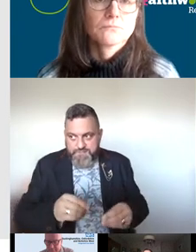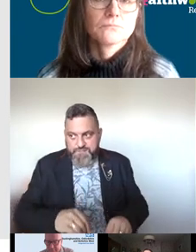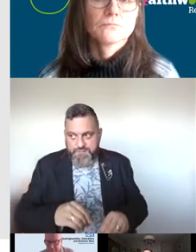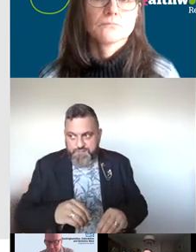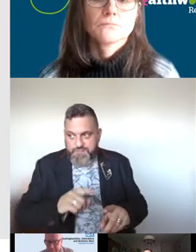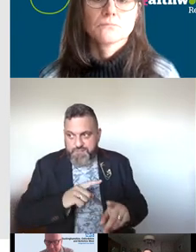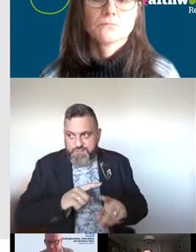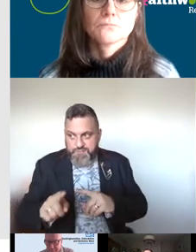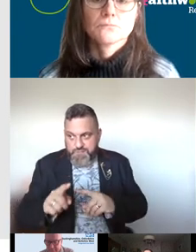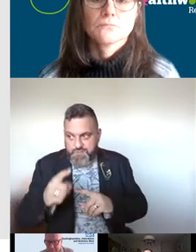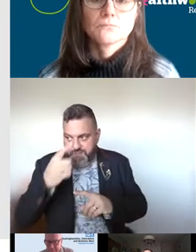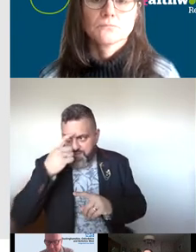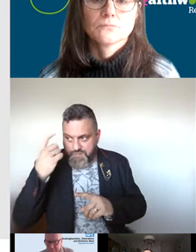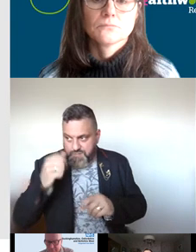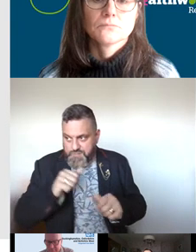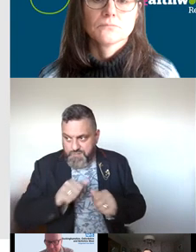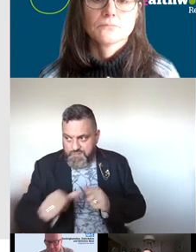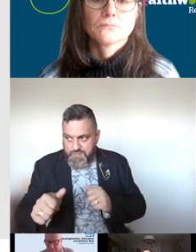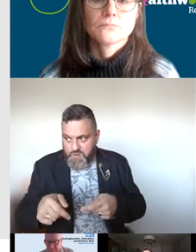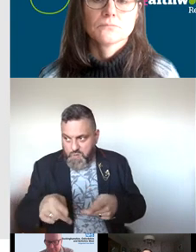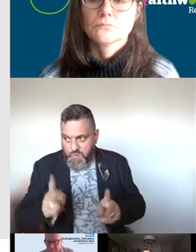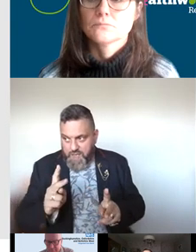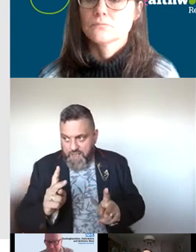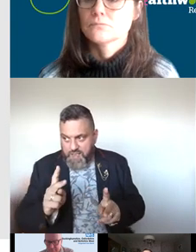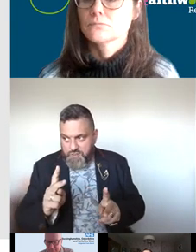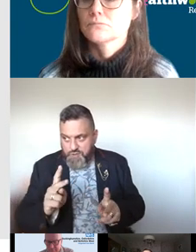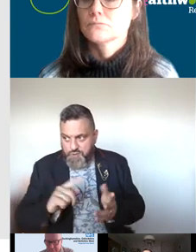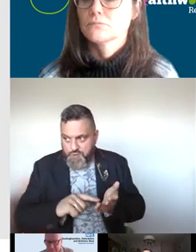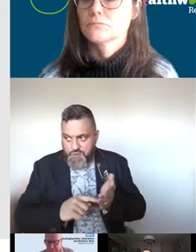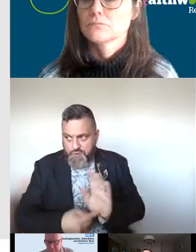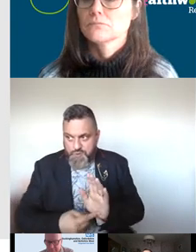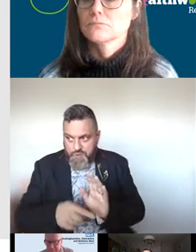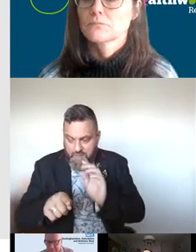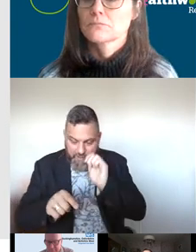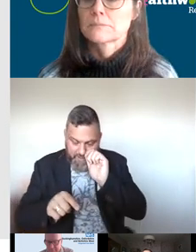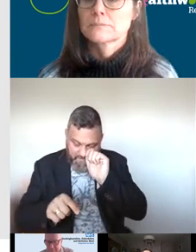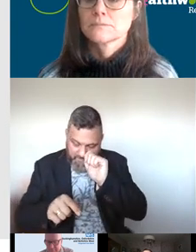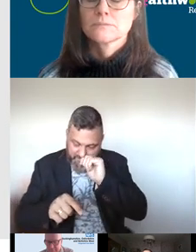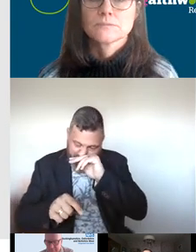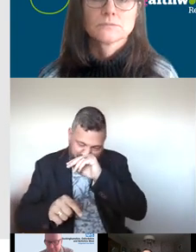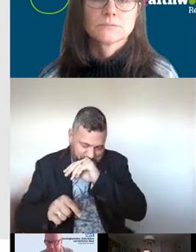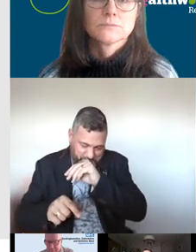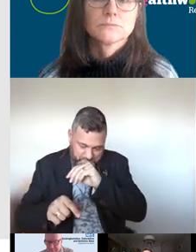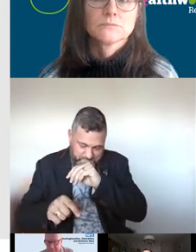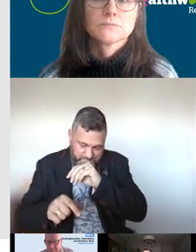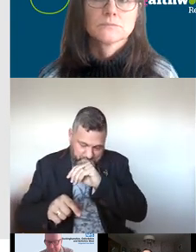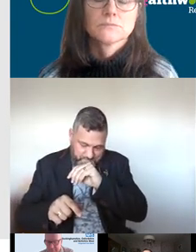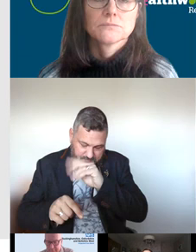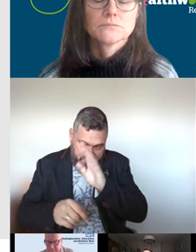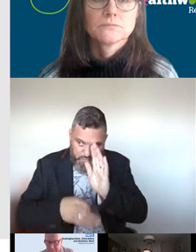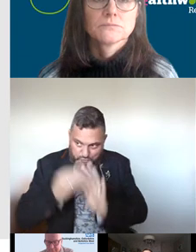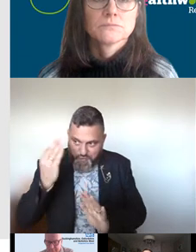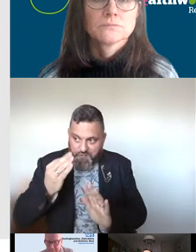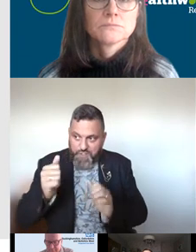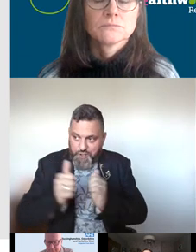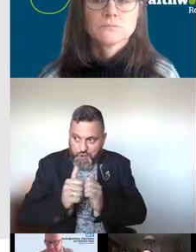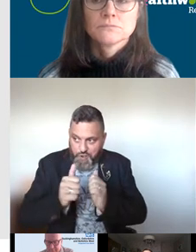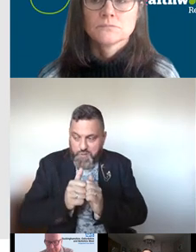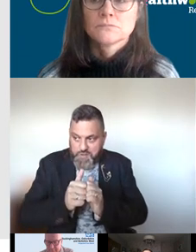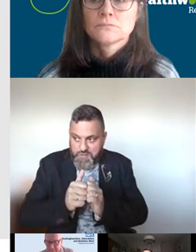We're trying to understand the best ways that we can reflect that feedback to make improvements to the document and the proposals that we've put out